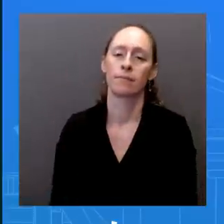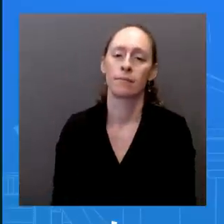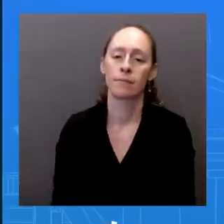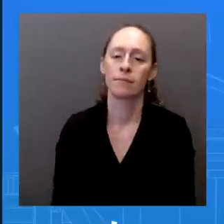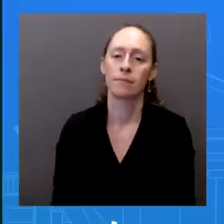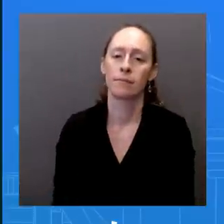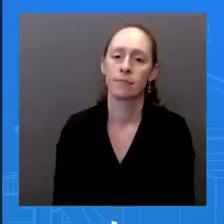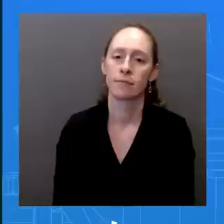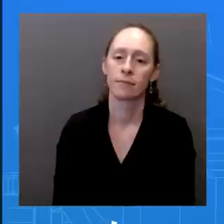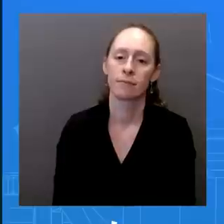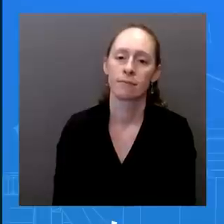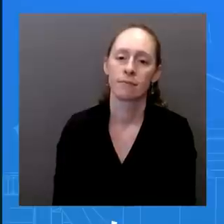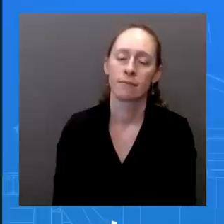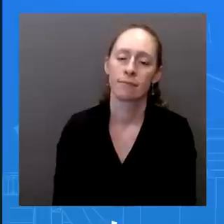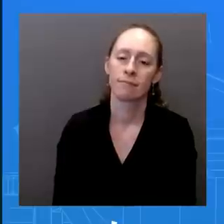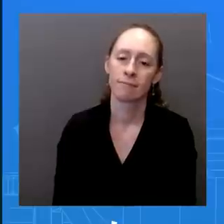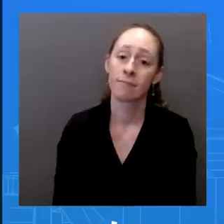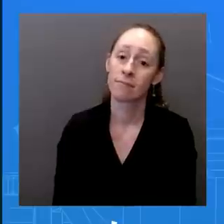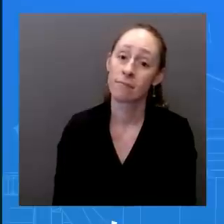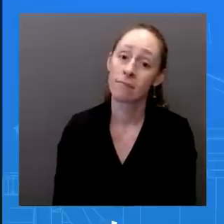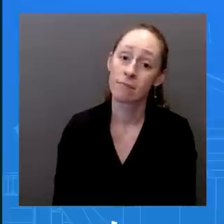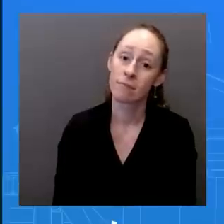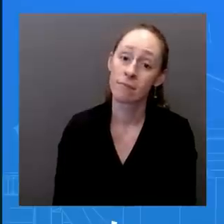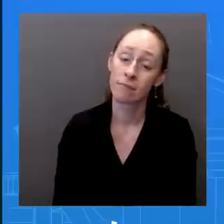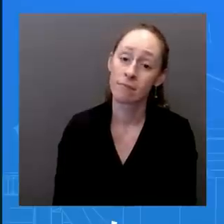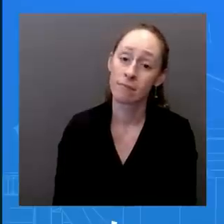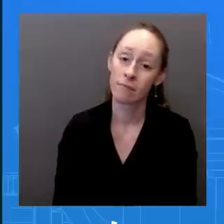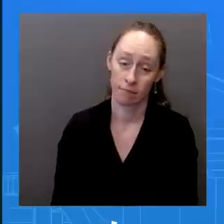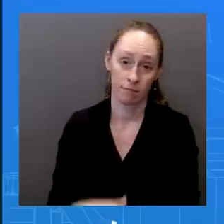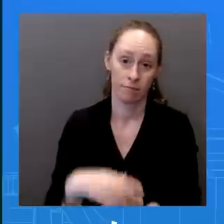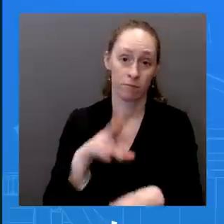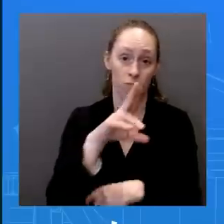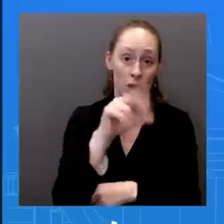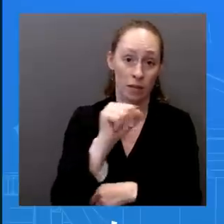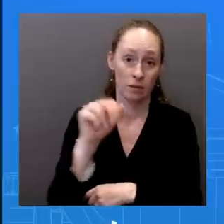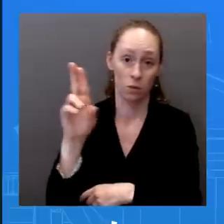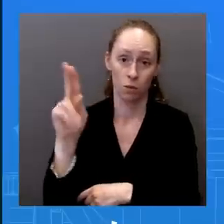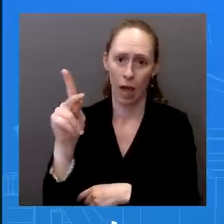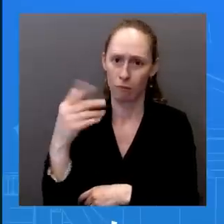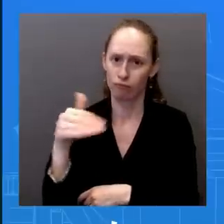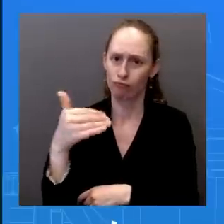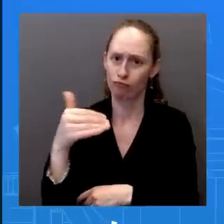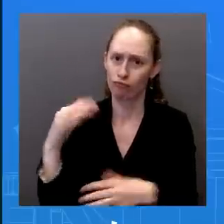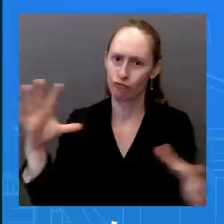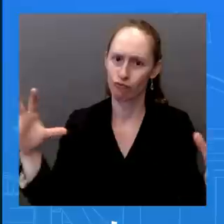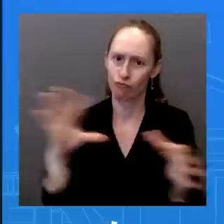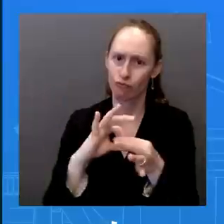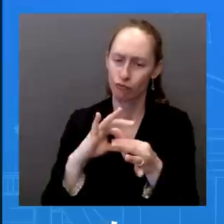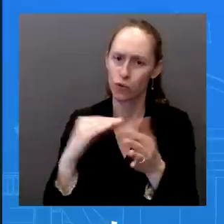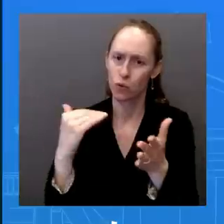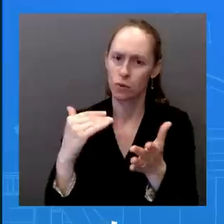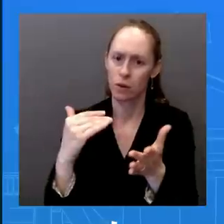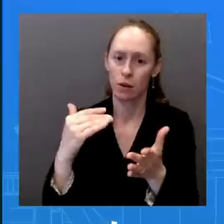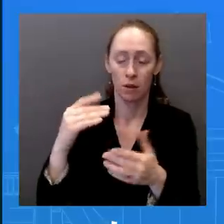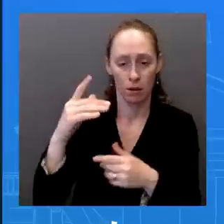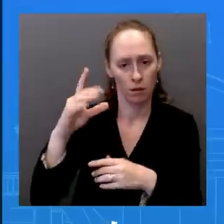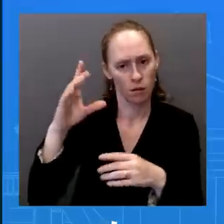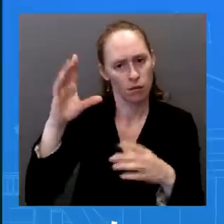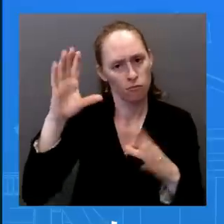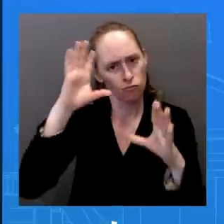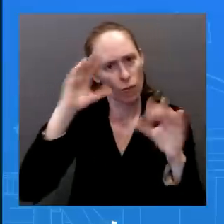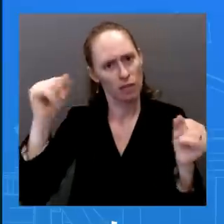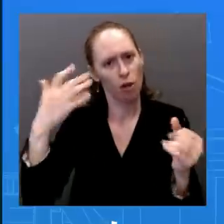U.S.-UK trade agreement because, as President Biden has said many times, he's looking to